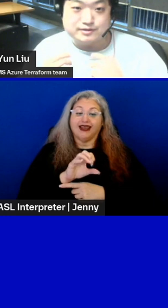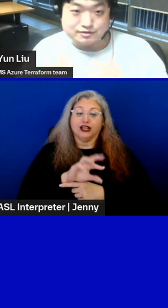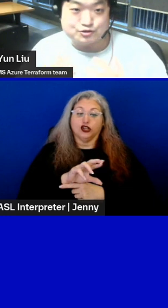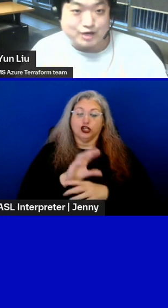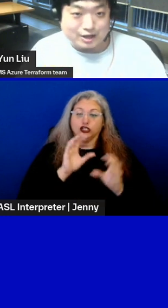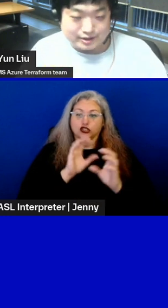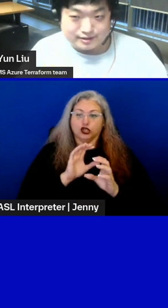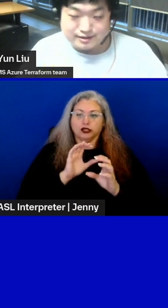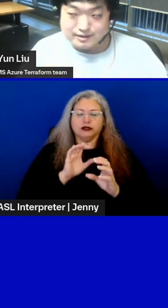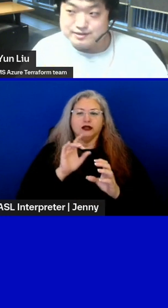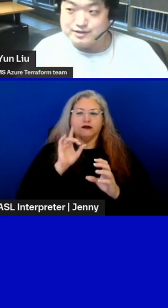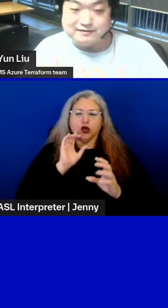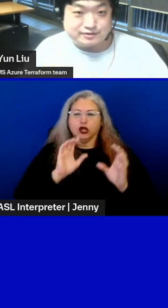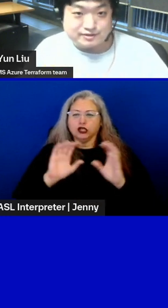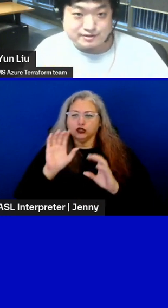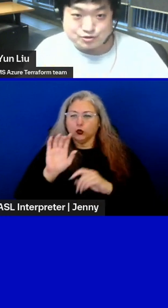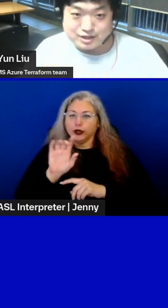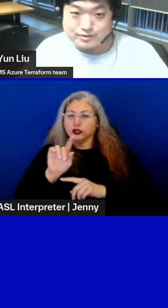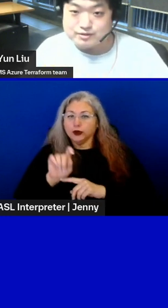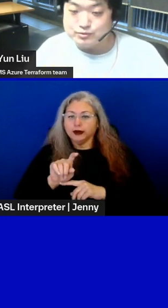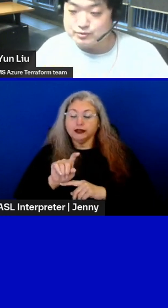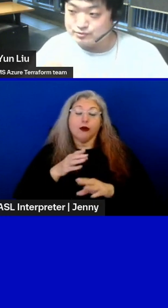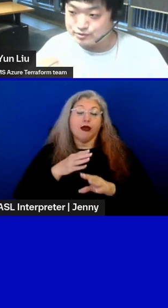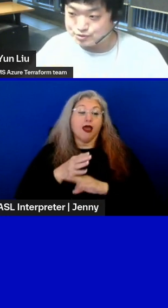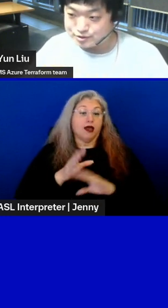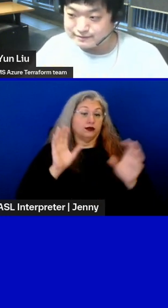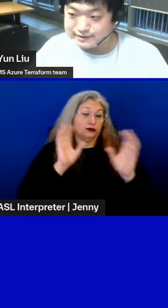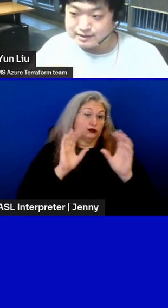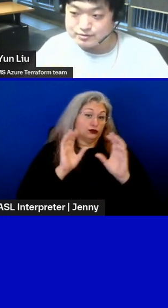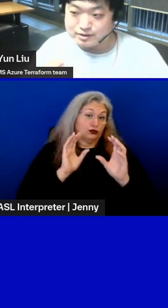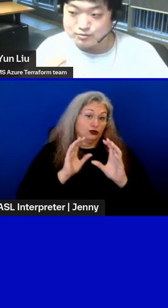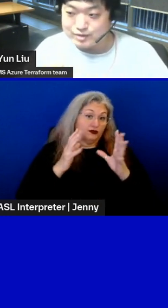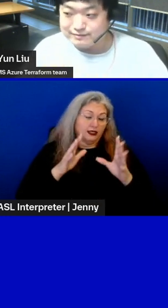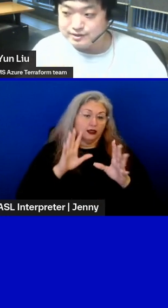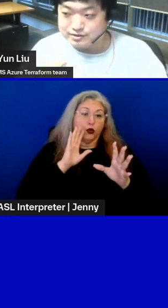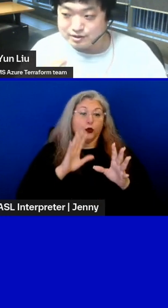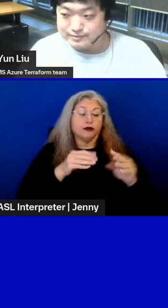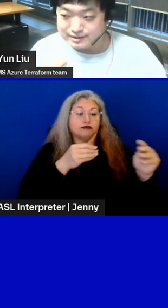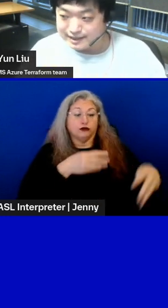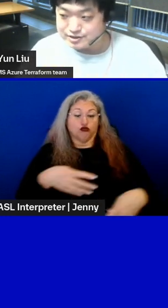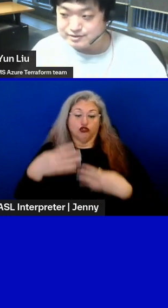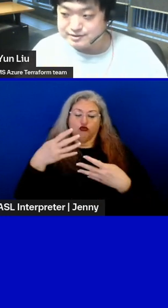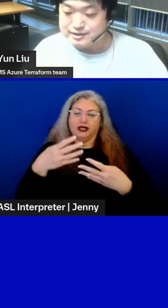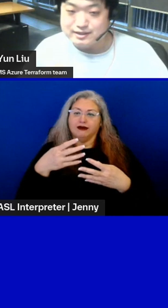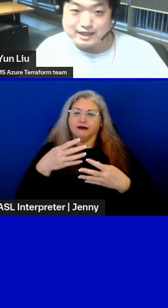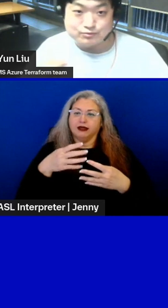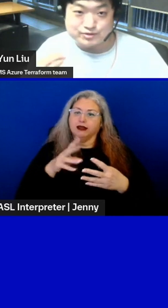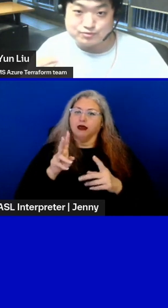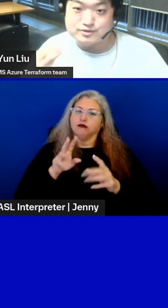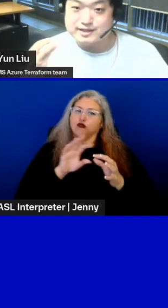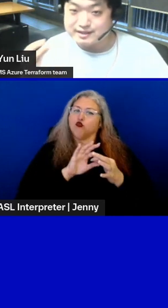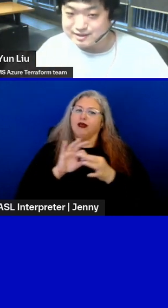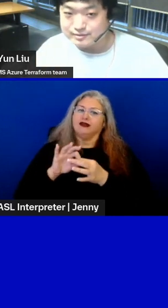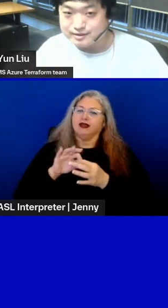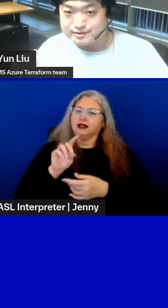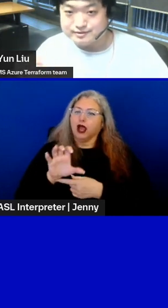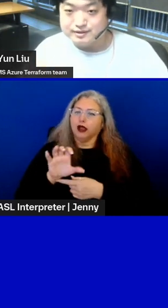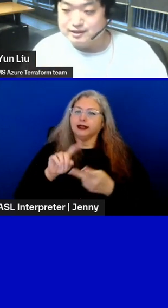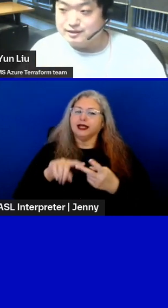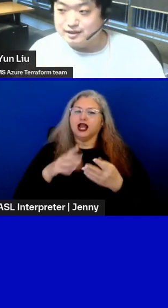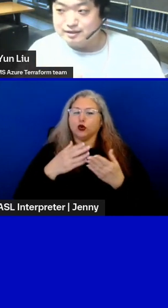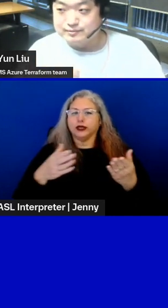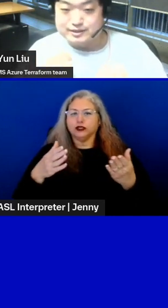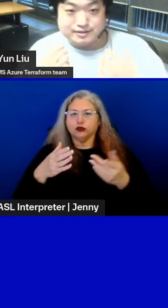the search query. So after the search query, we will retrieve the relevant documentations and resource